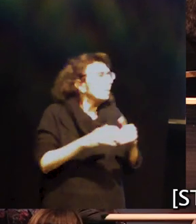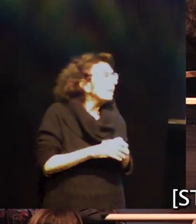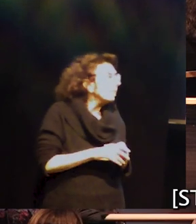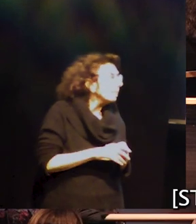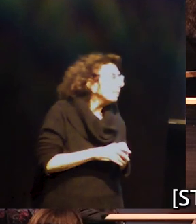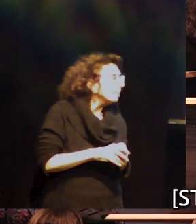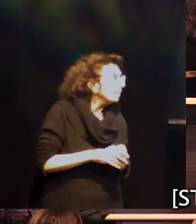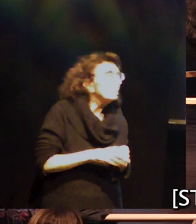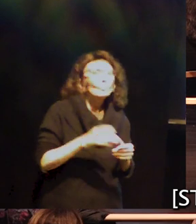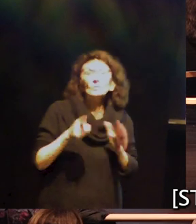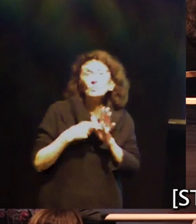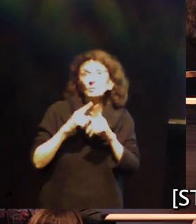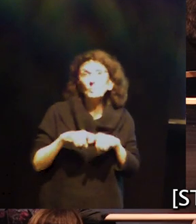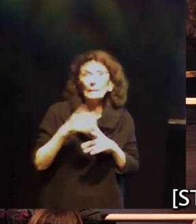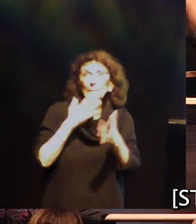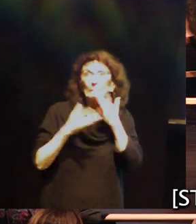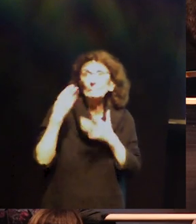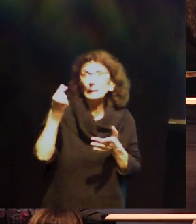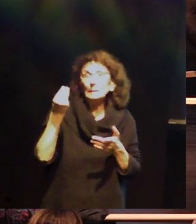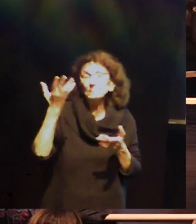Sometimes it has to do with money.